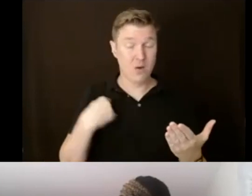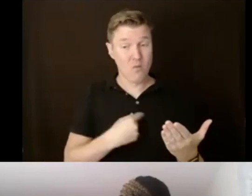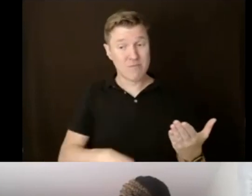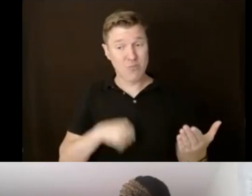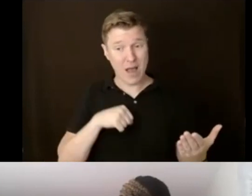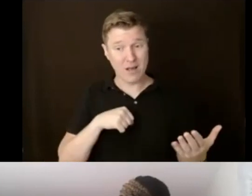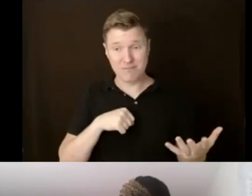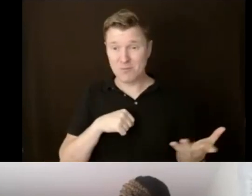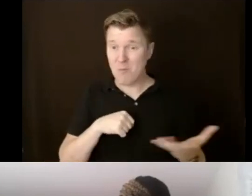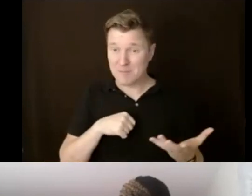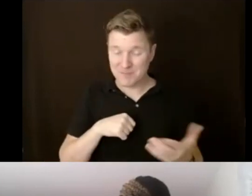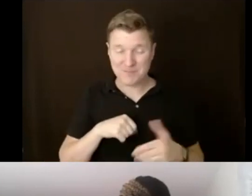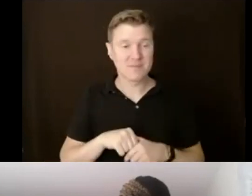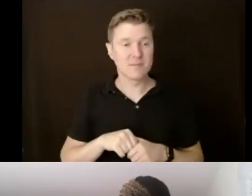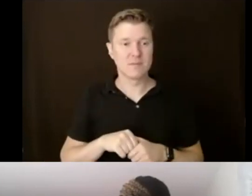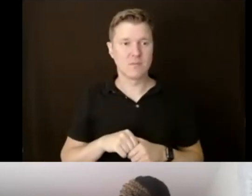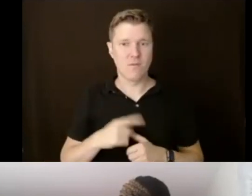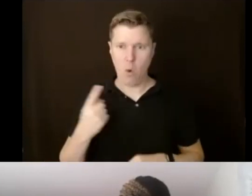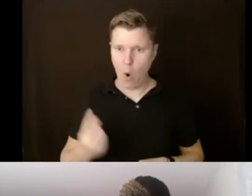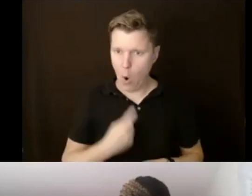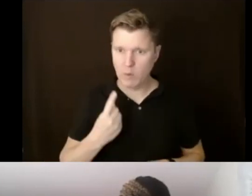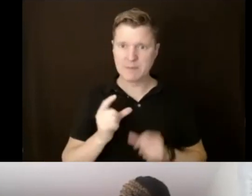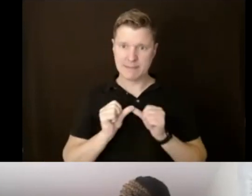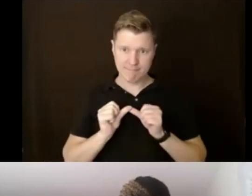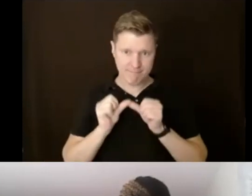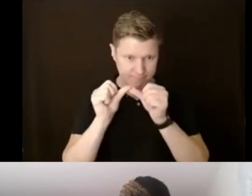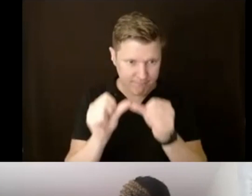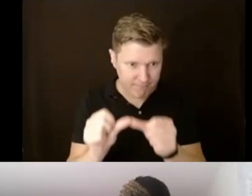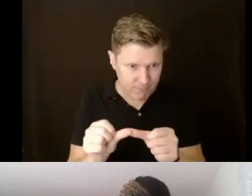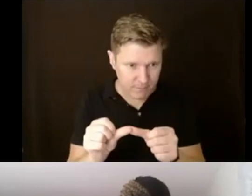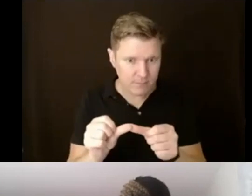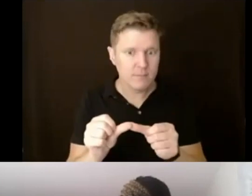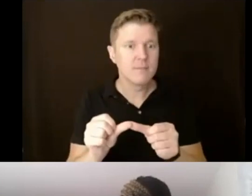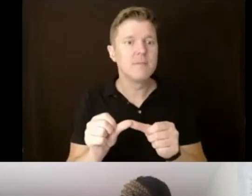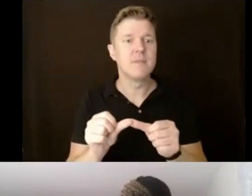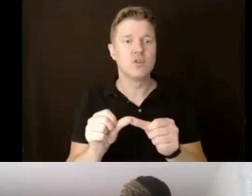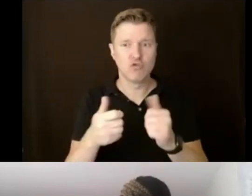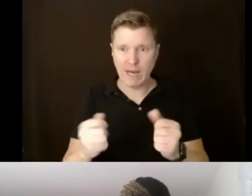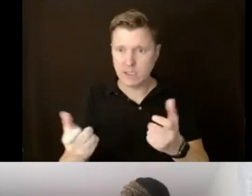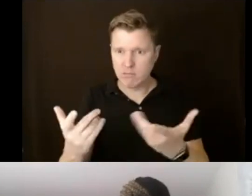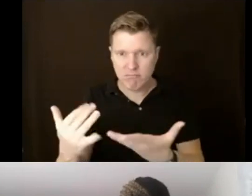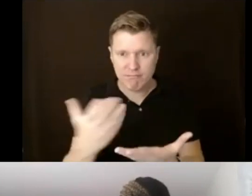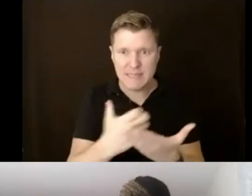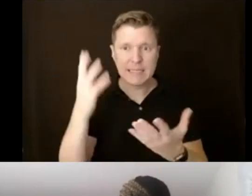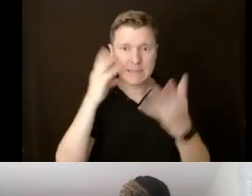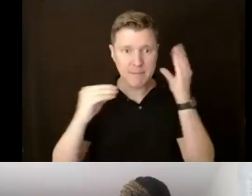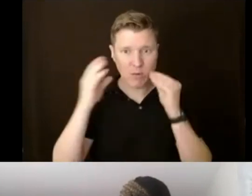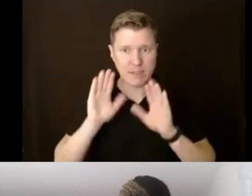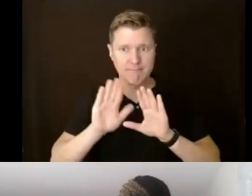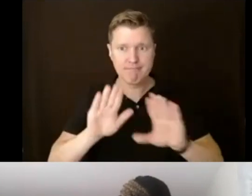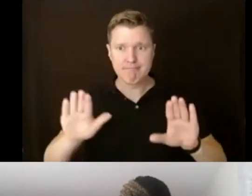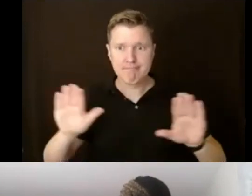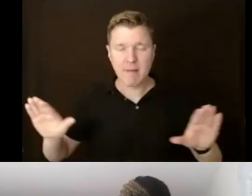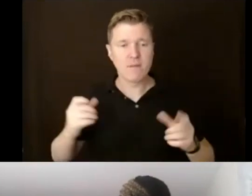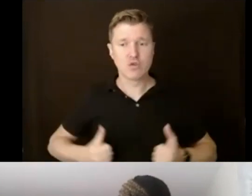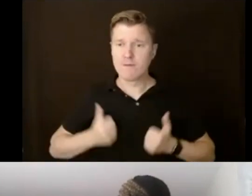we have always been and continue to be rooted in the experiences of survivors. We believe in